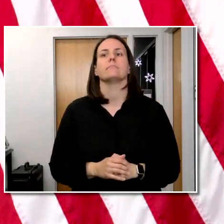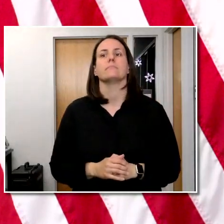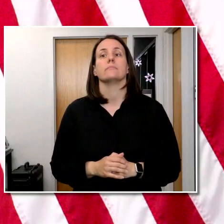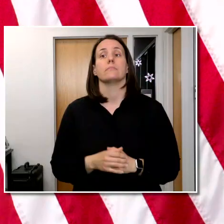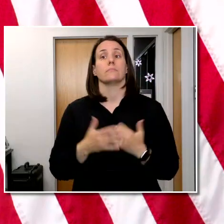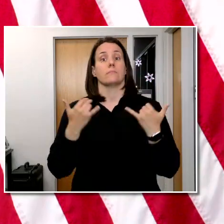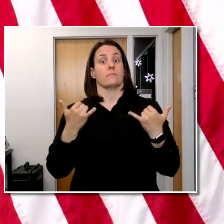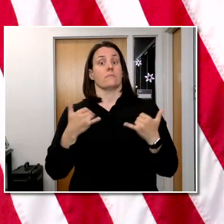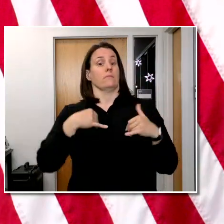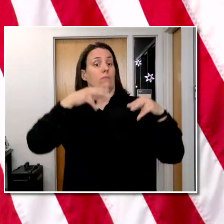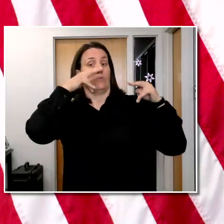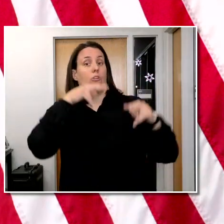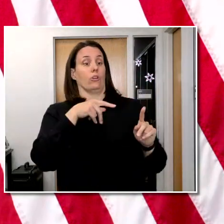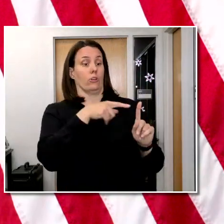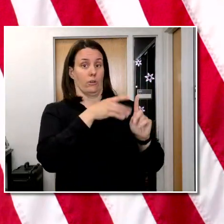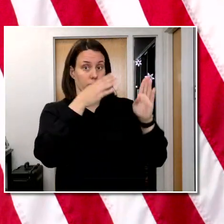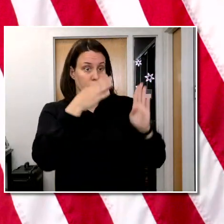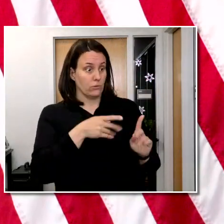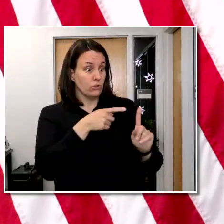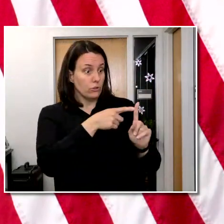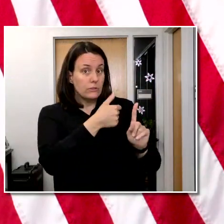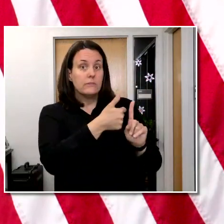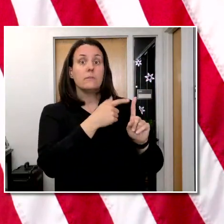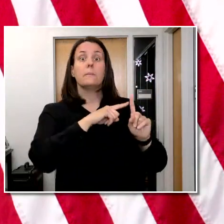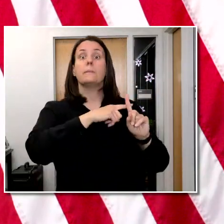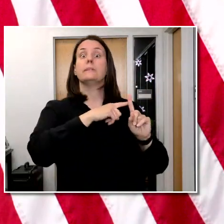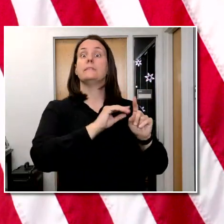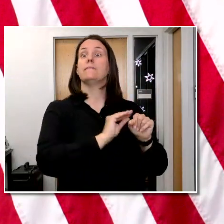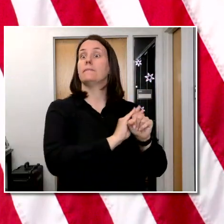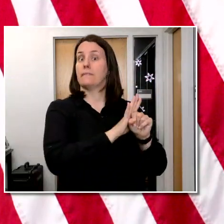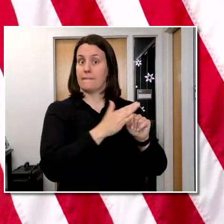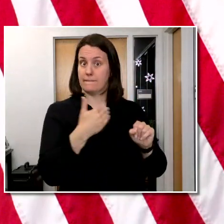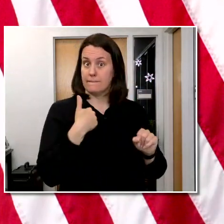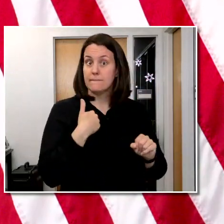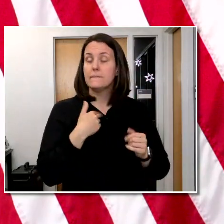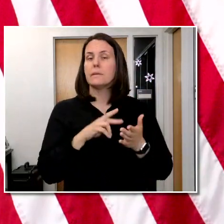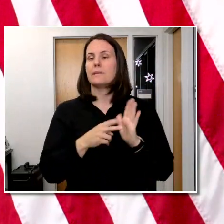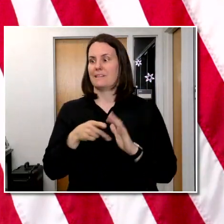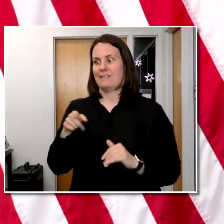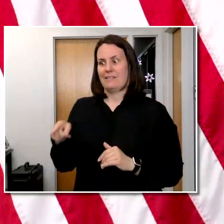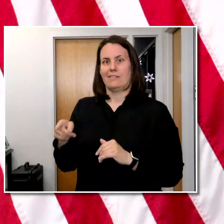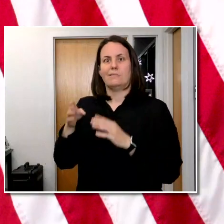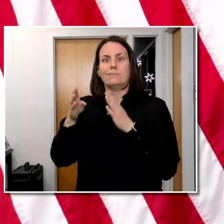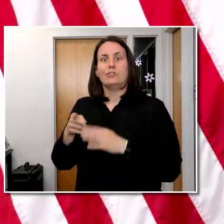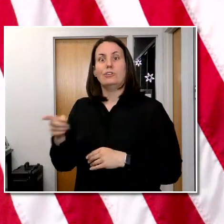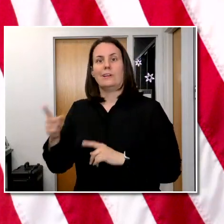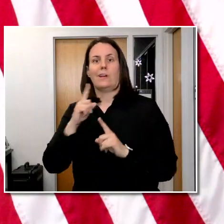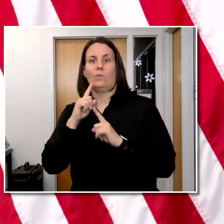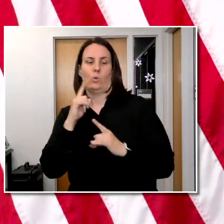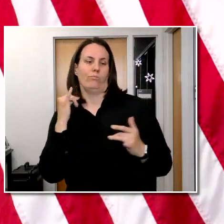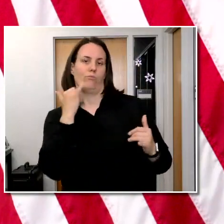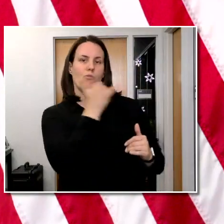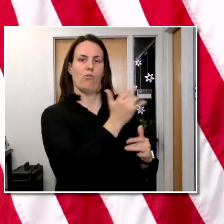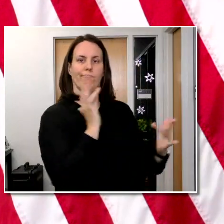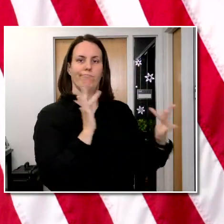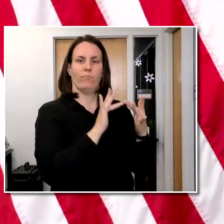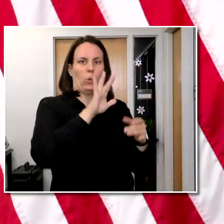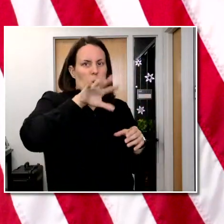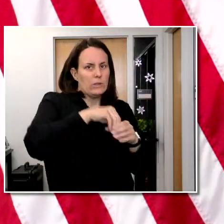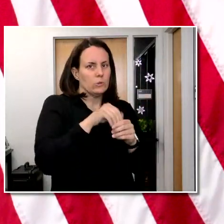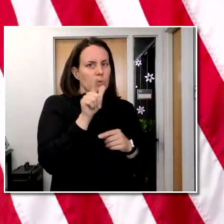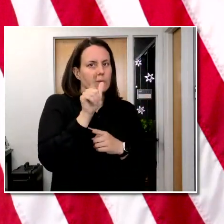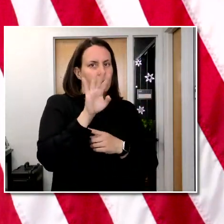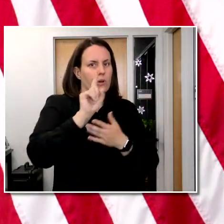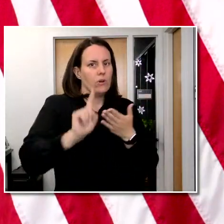up with every one of their contacts within another 24 hours to provide them with guidance on isolation and